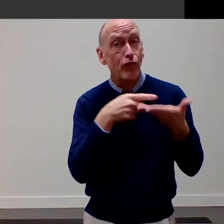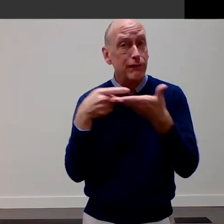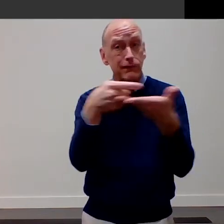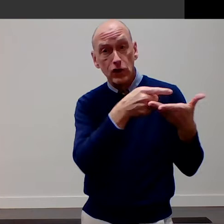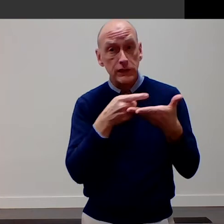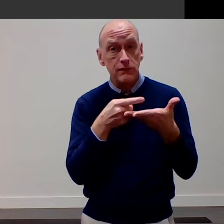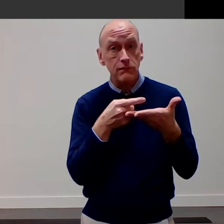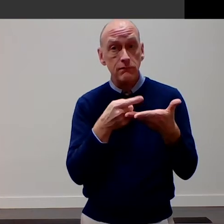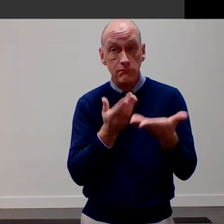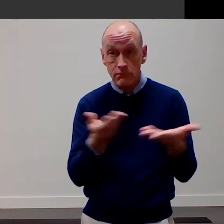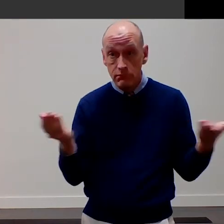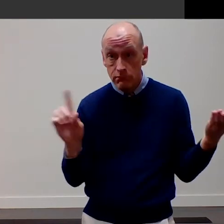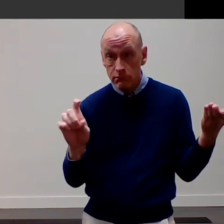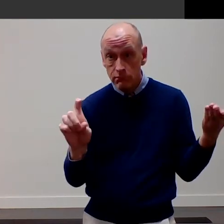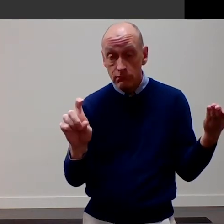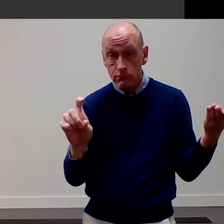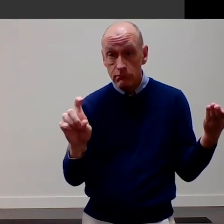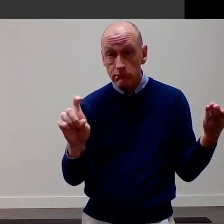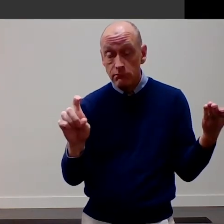items?